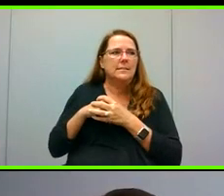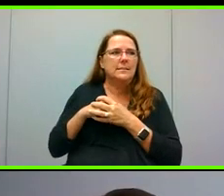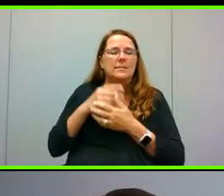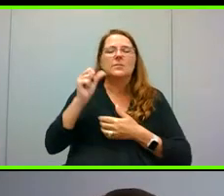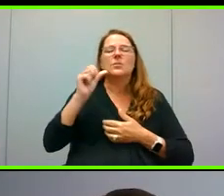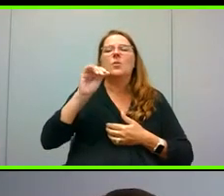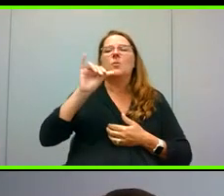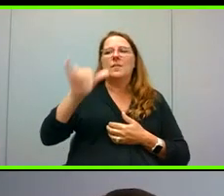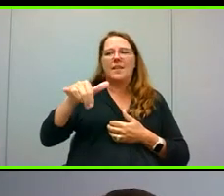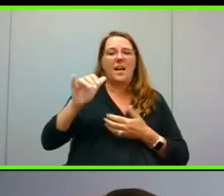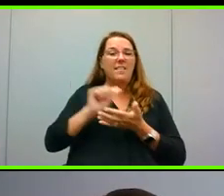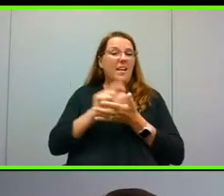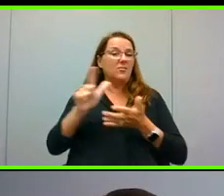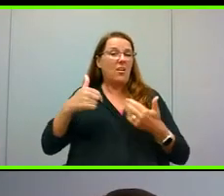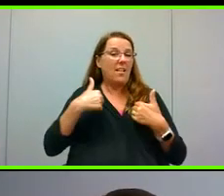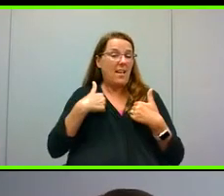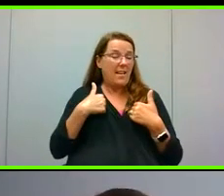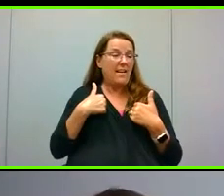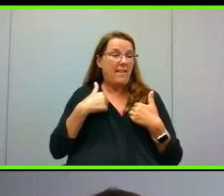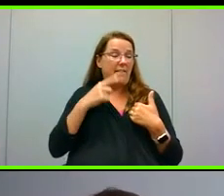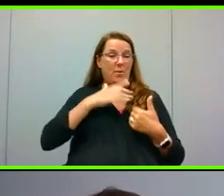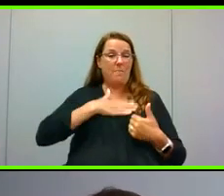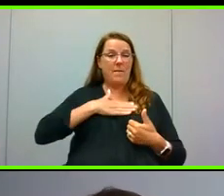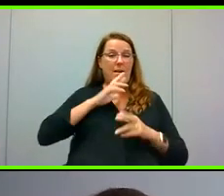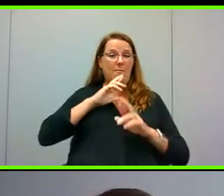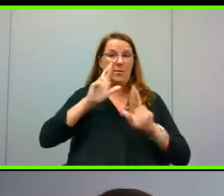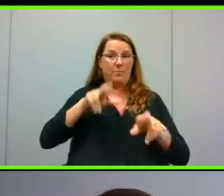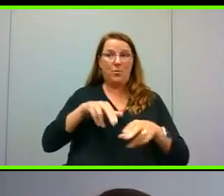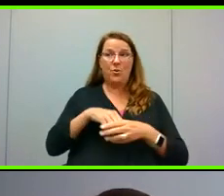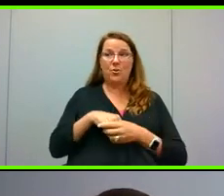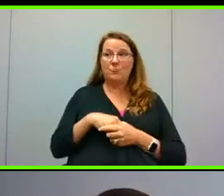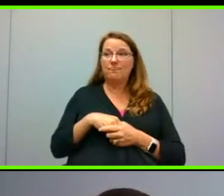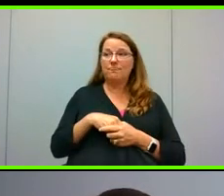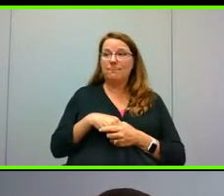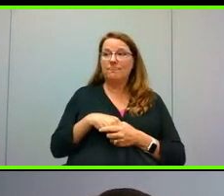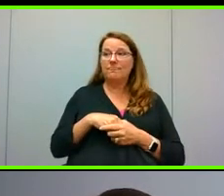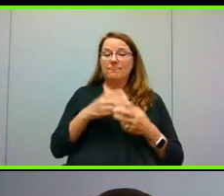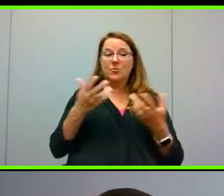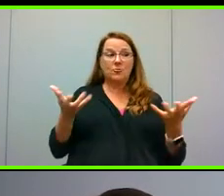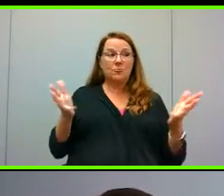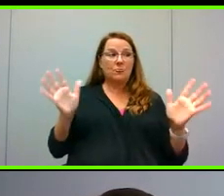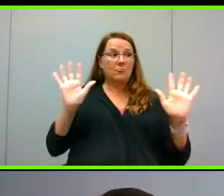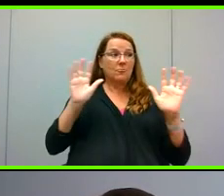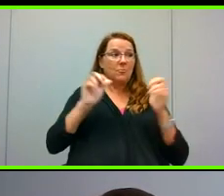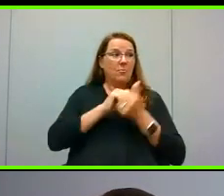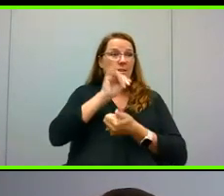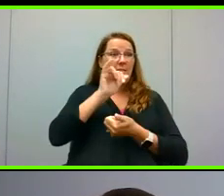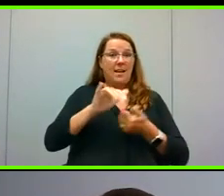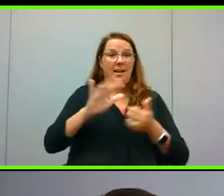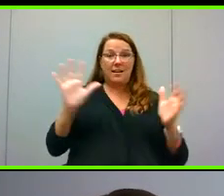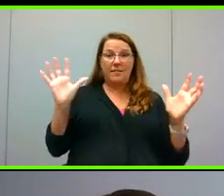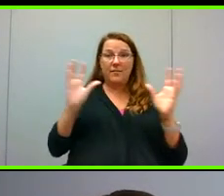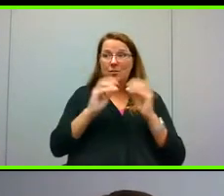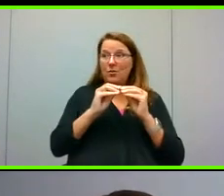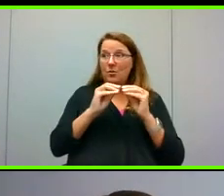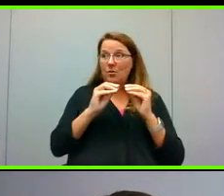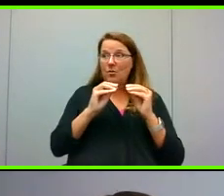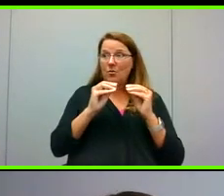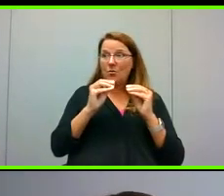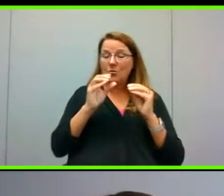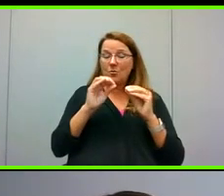that's all I have for my report. And with that, if no one has any